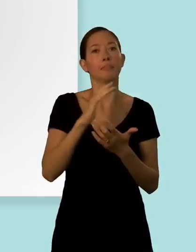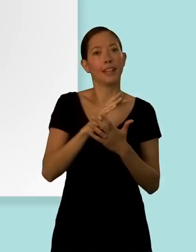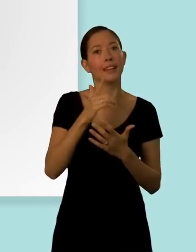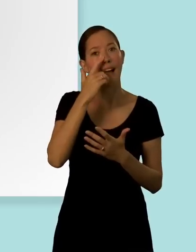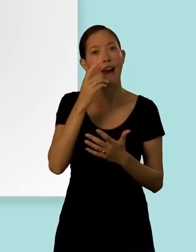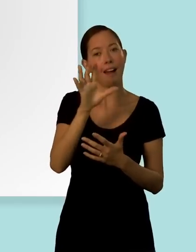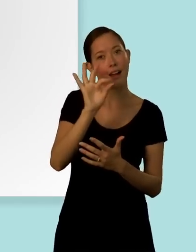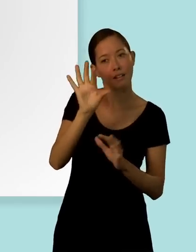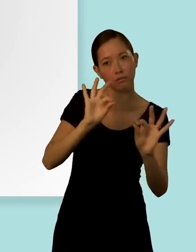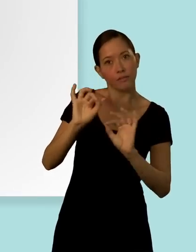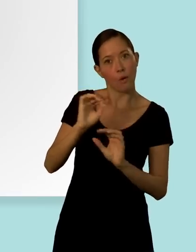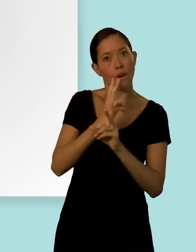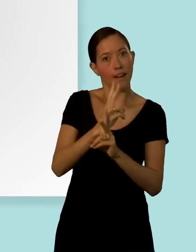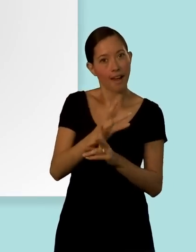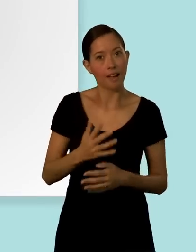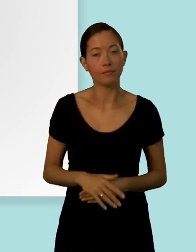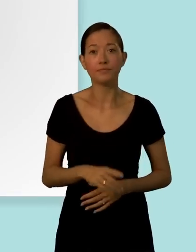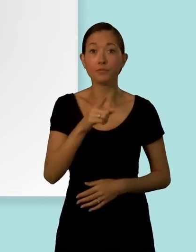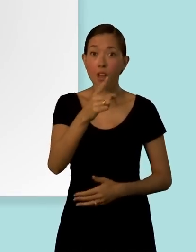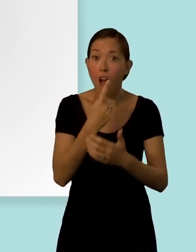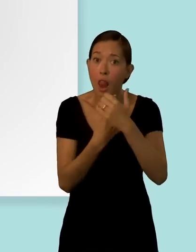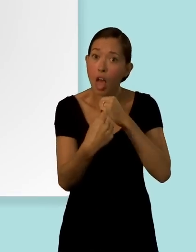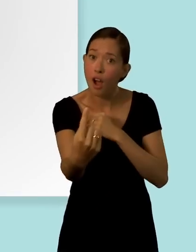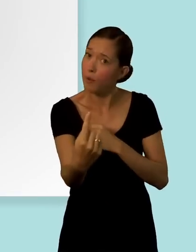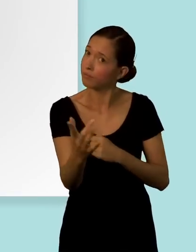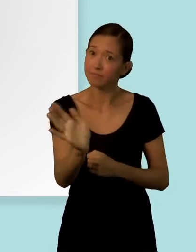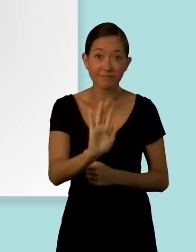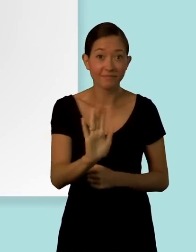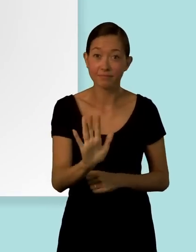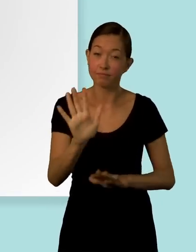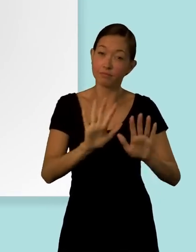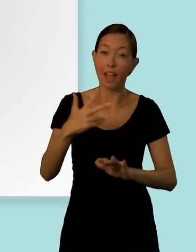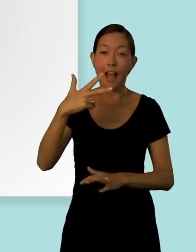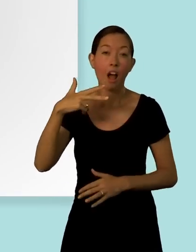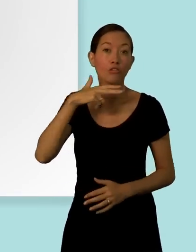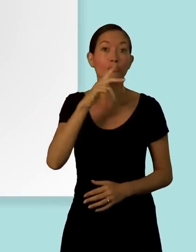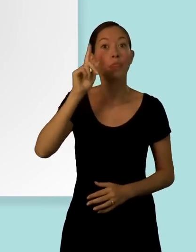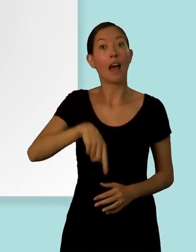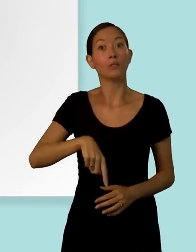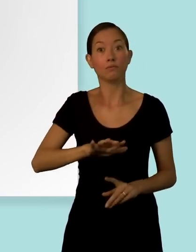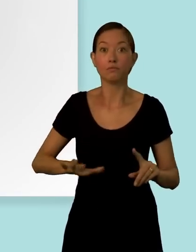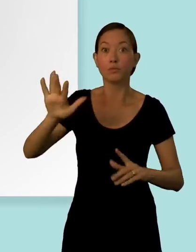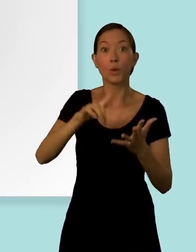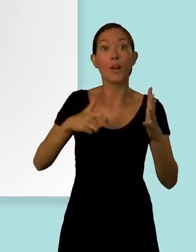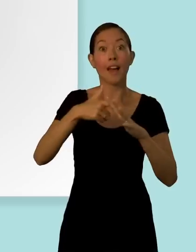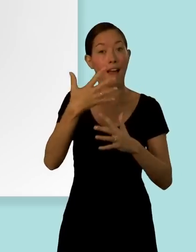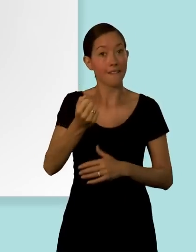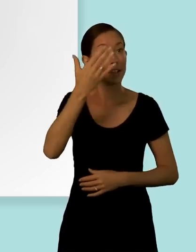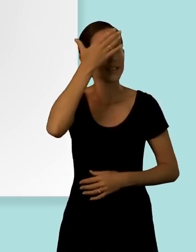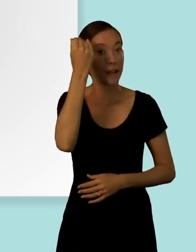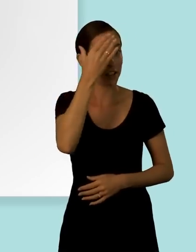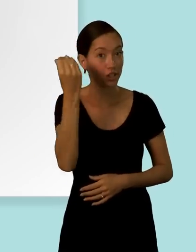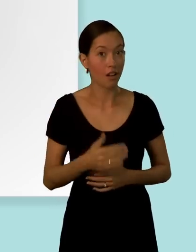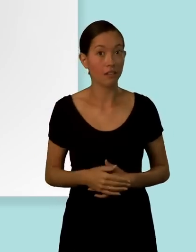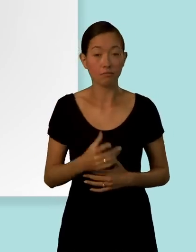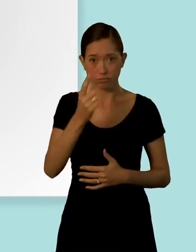for their care. It is important to know that you aren't alone. About 800,000 people in the UK have dementia. It is possible